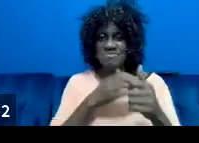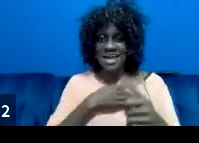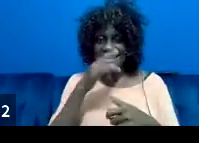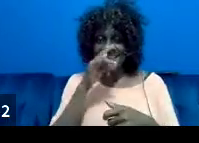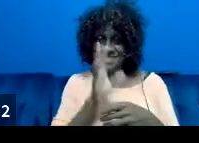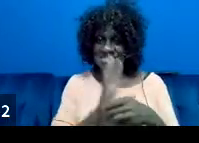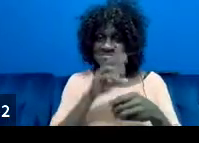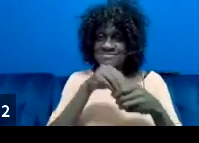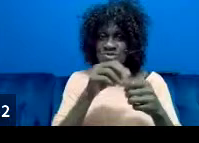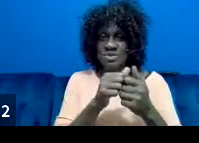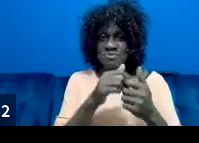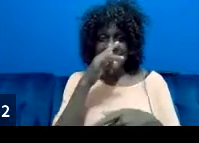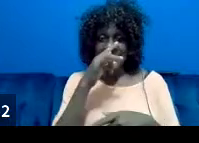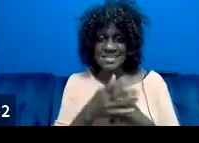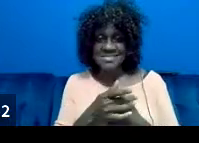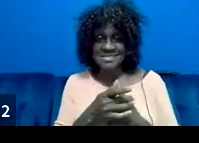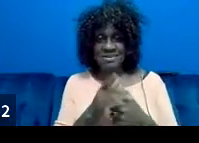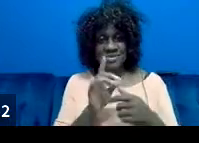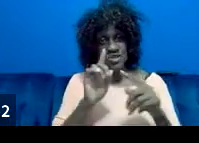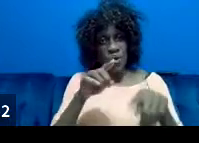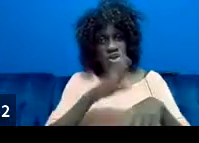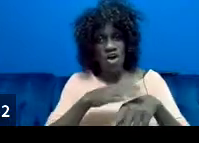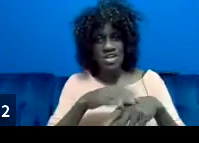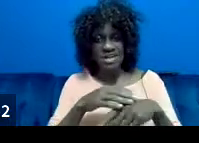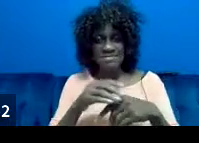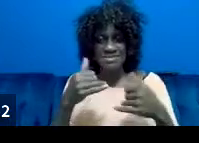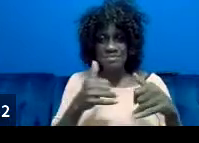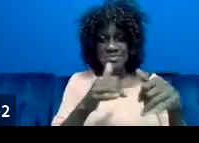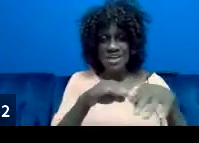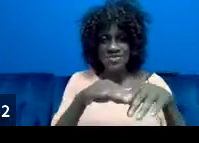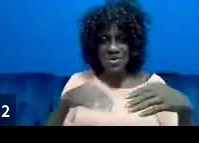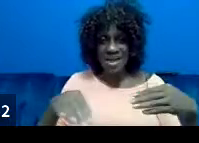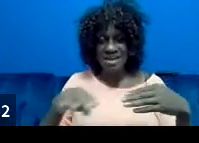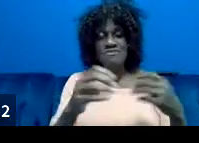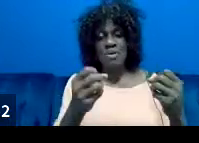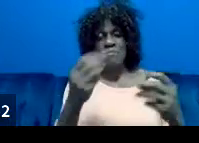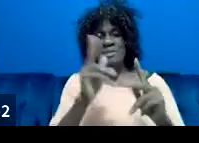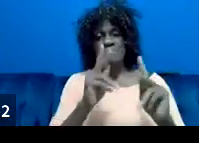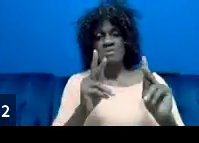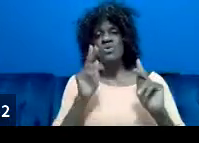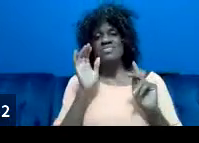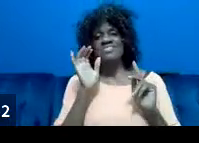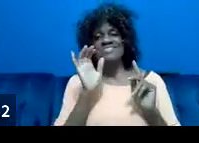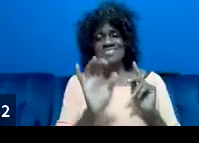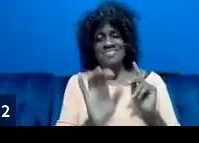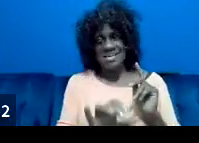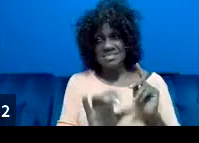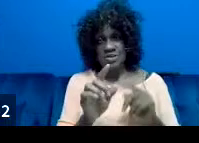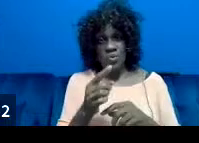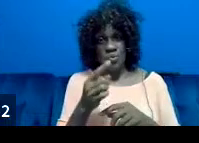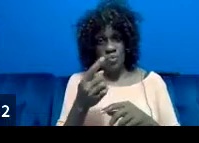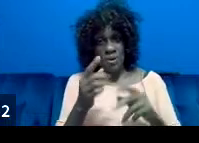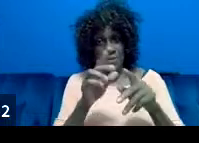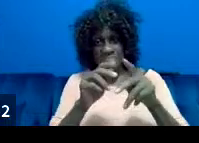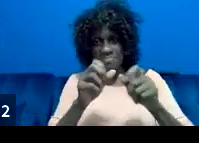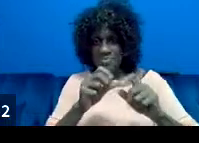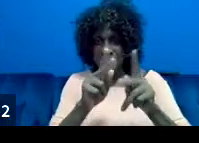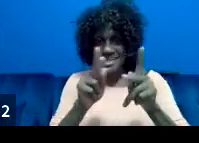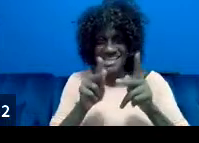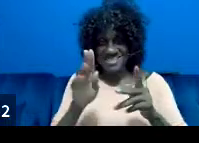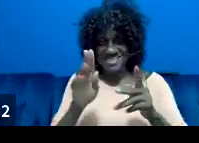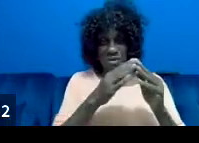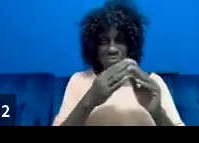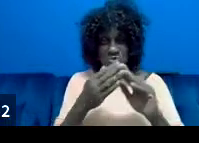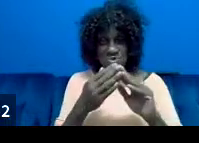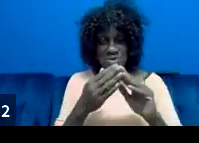of what's going on at the playground. And for many people, that is the one space in their community that they might